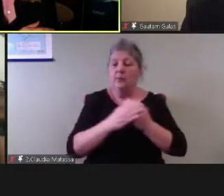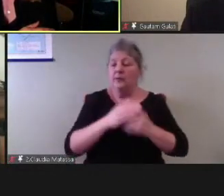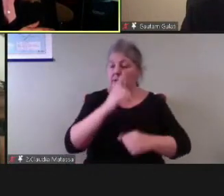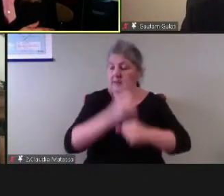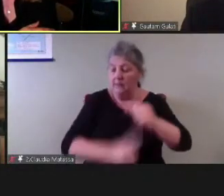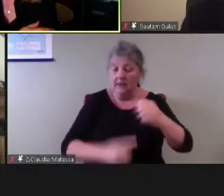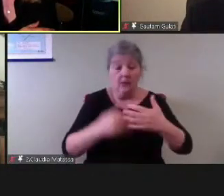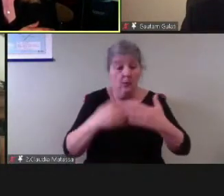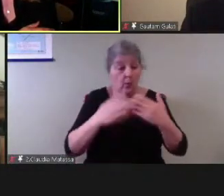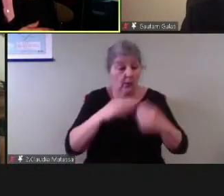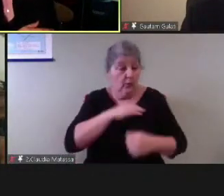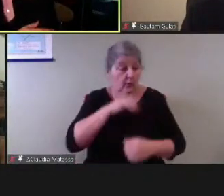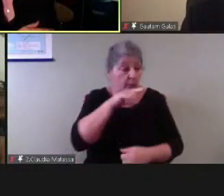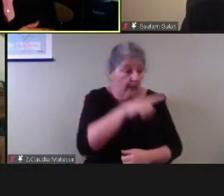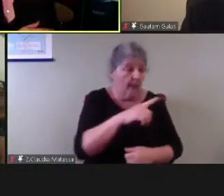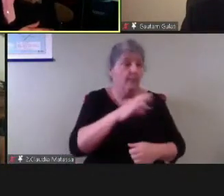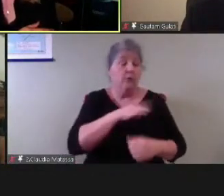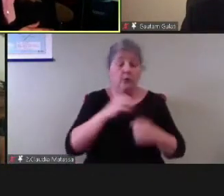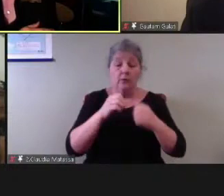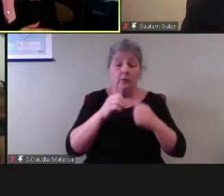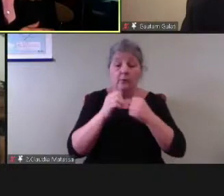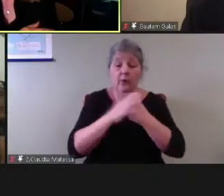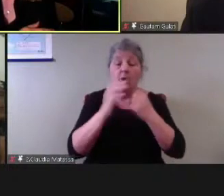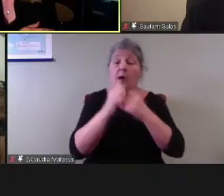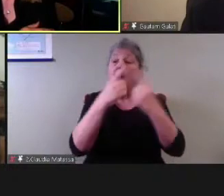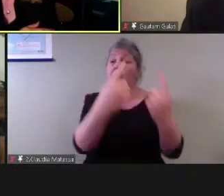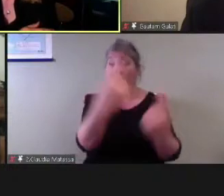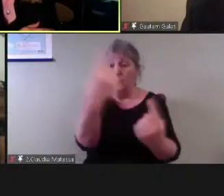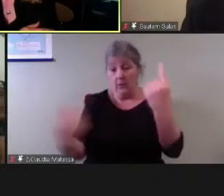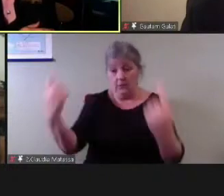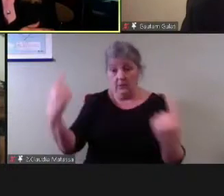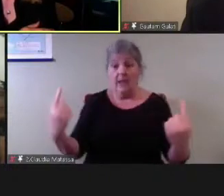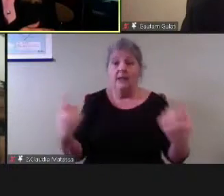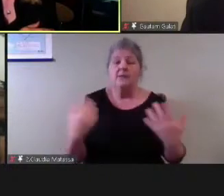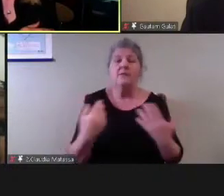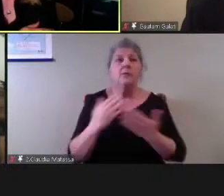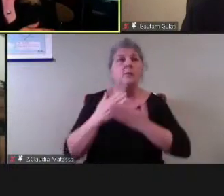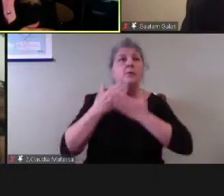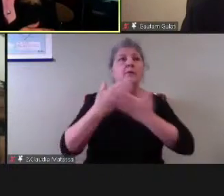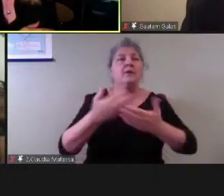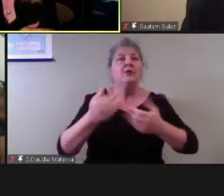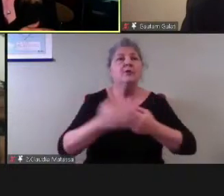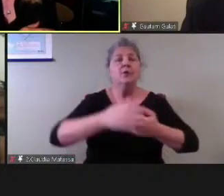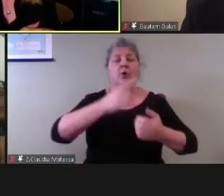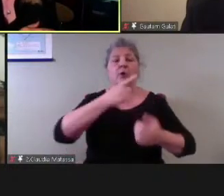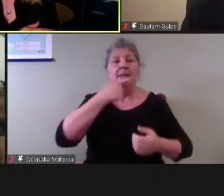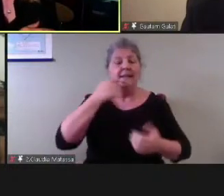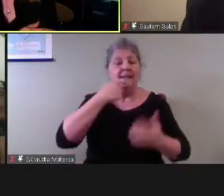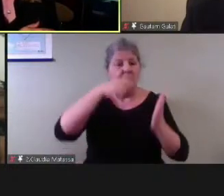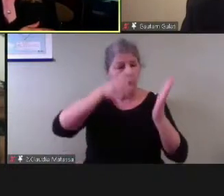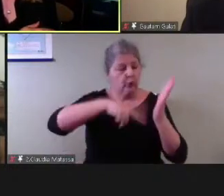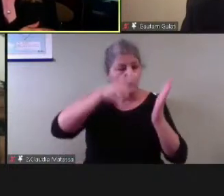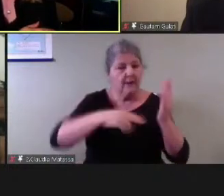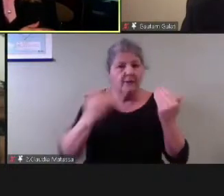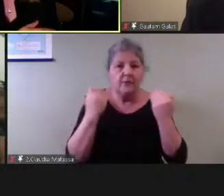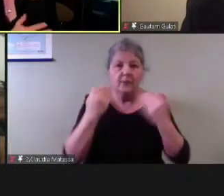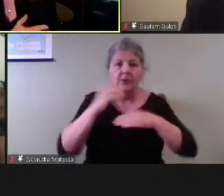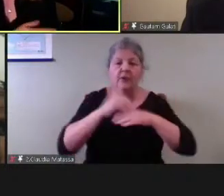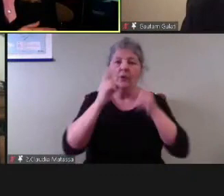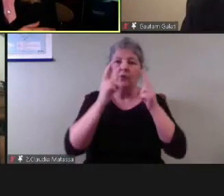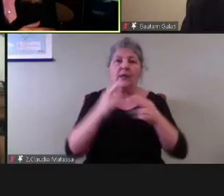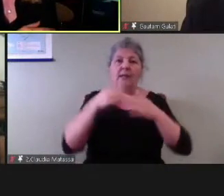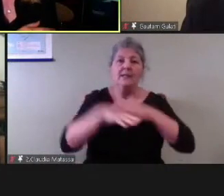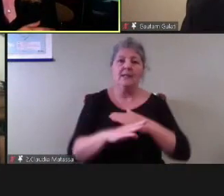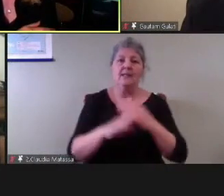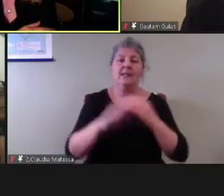for everyone else as well. For example, the provision of easy to read information on rights in prison is